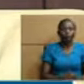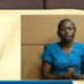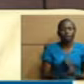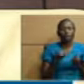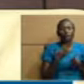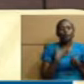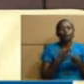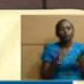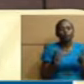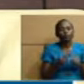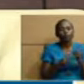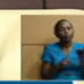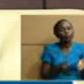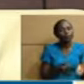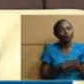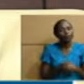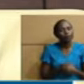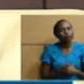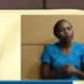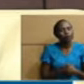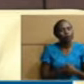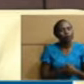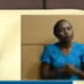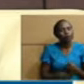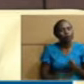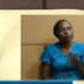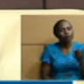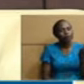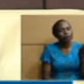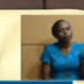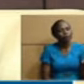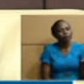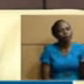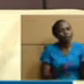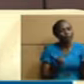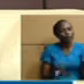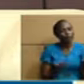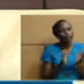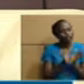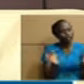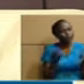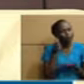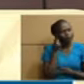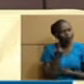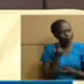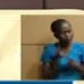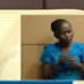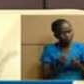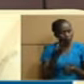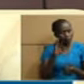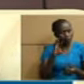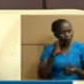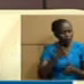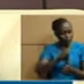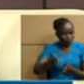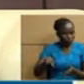from here and seek a very broad understanding, because right now, apart from Fred,